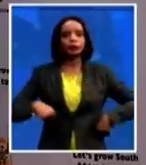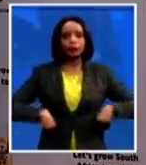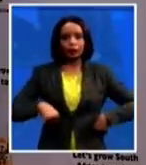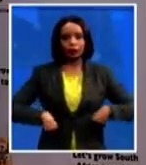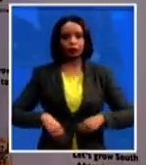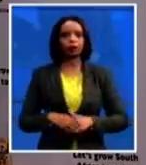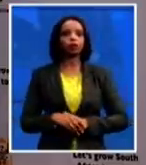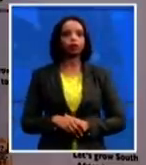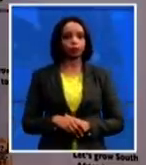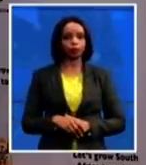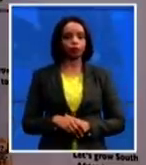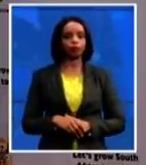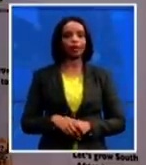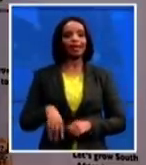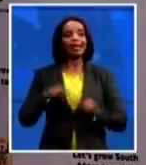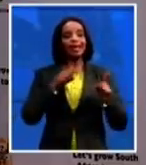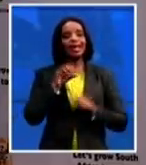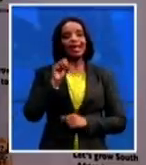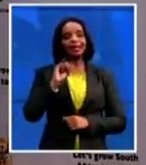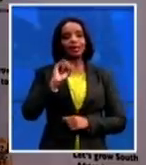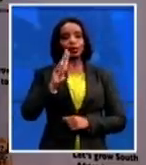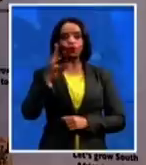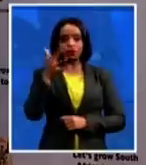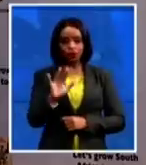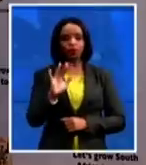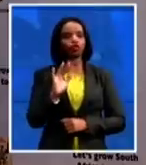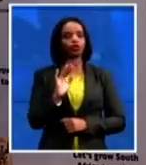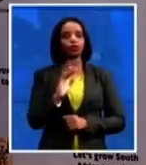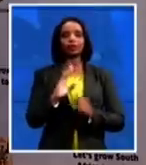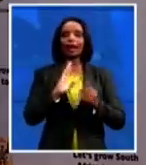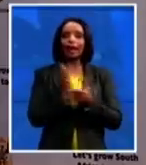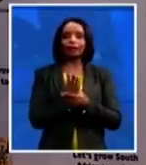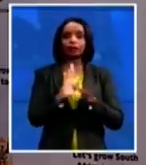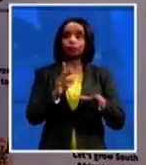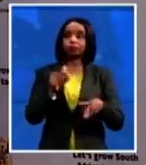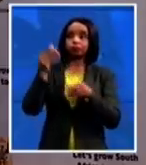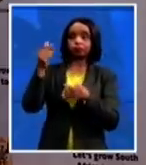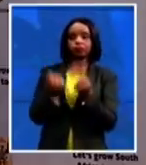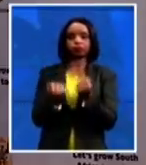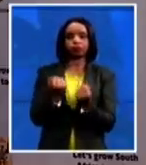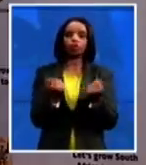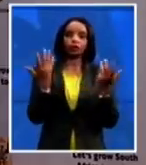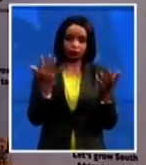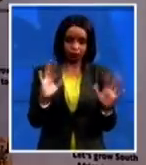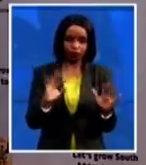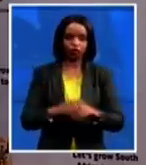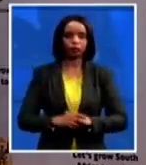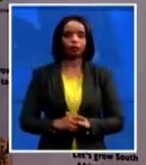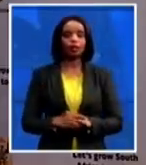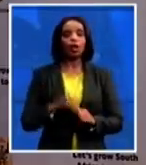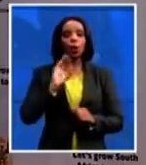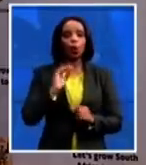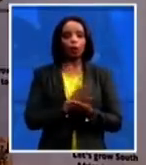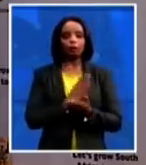Court and Special Tribunal, and the following are pending as at 31st March